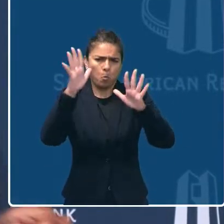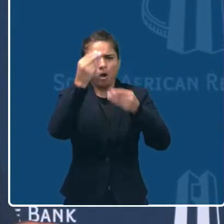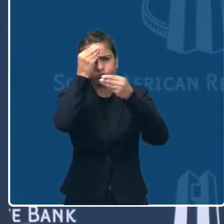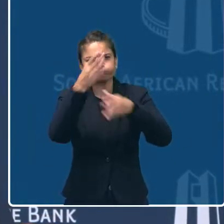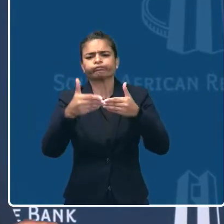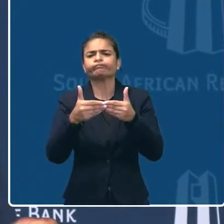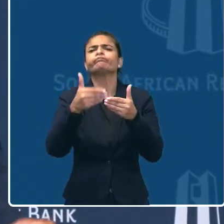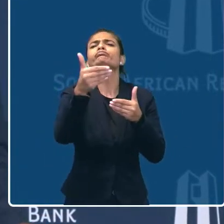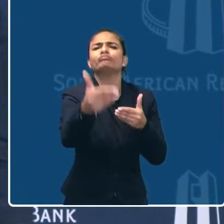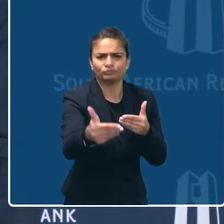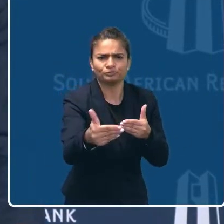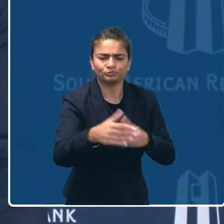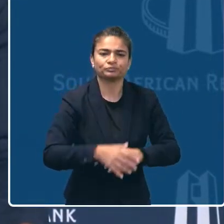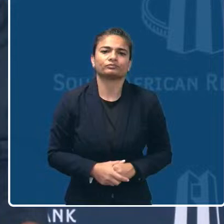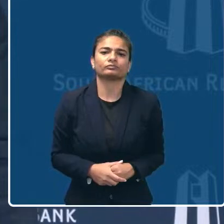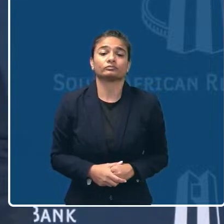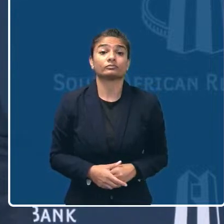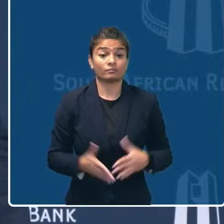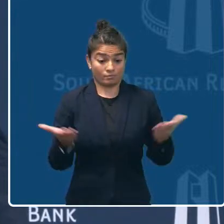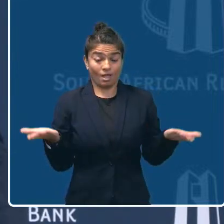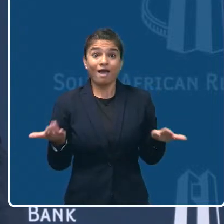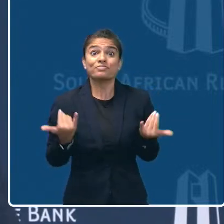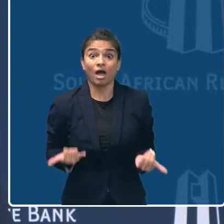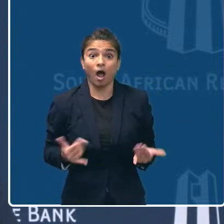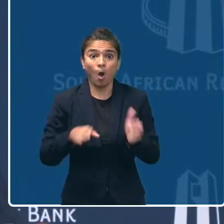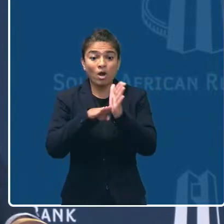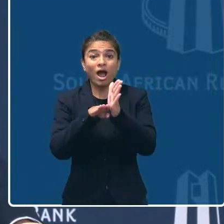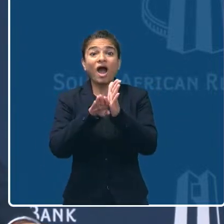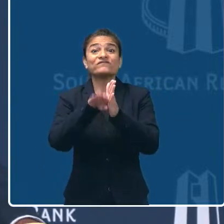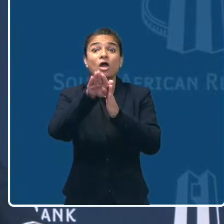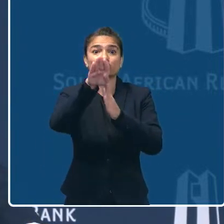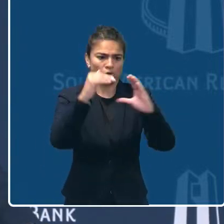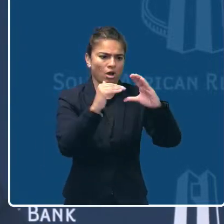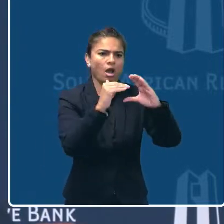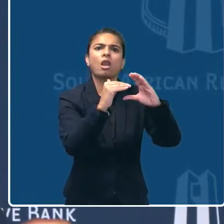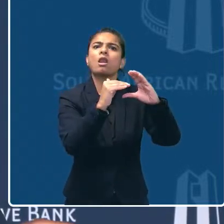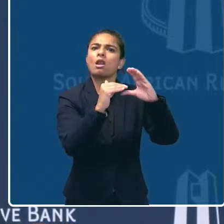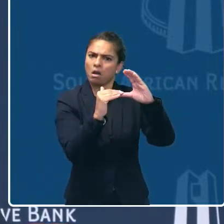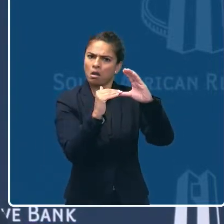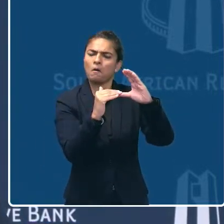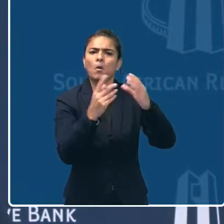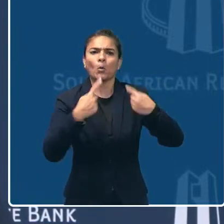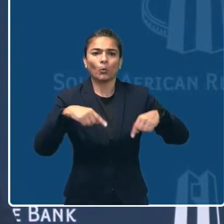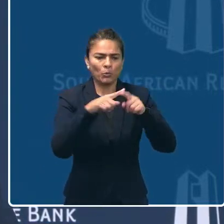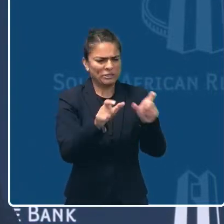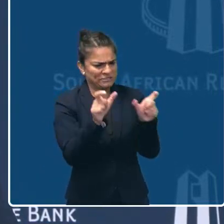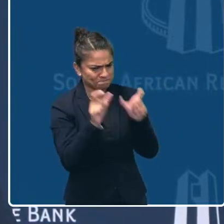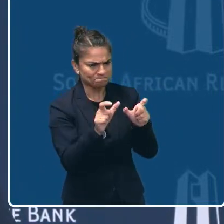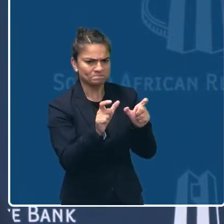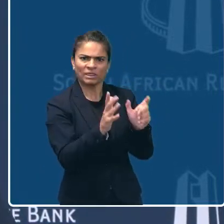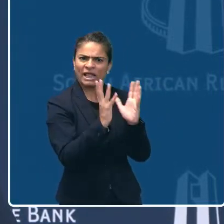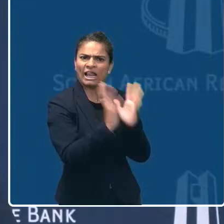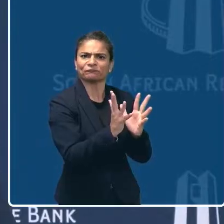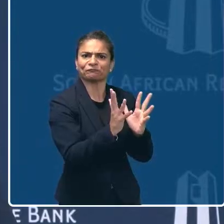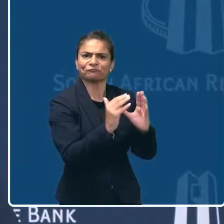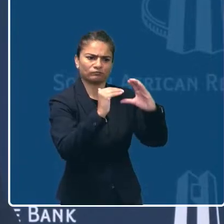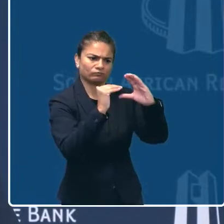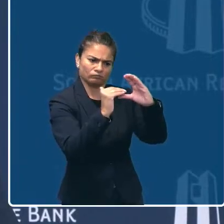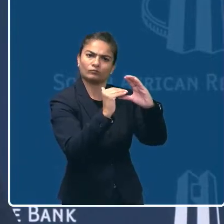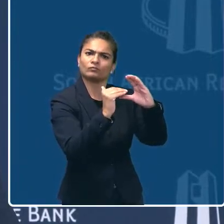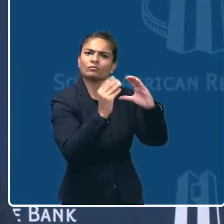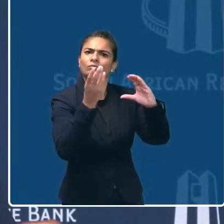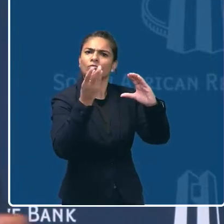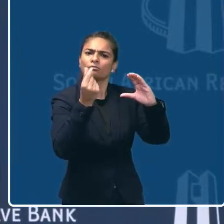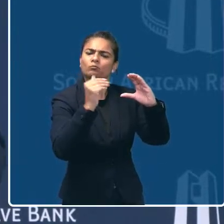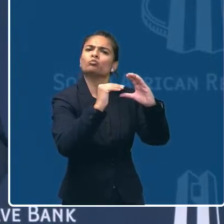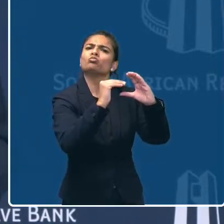Now that inflation has slowed, we have a chance to lock in lower inflation at low cost.